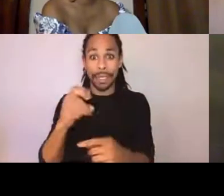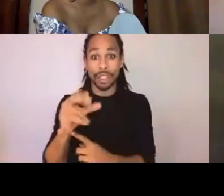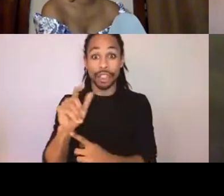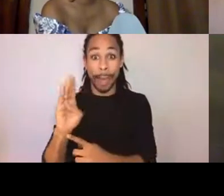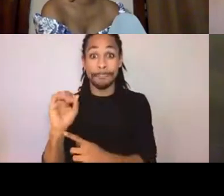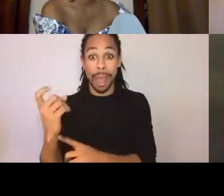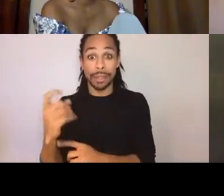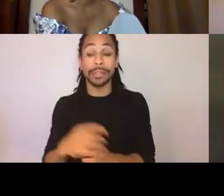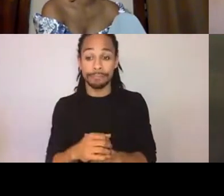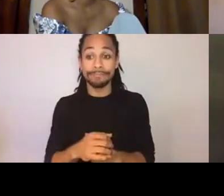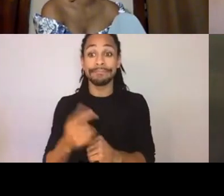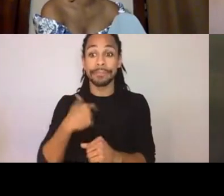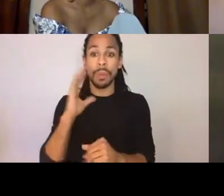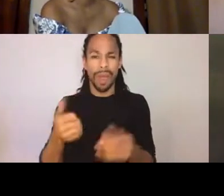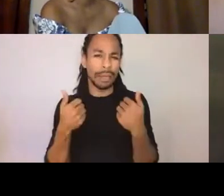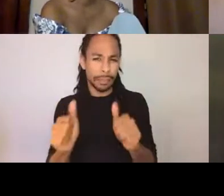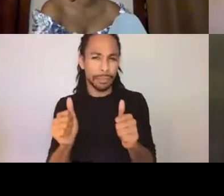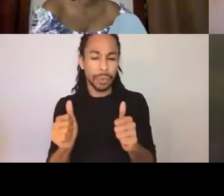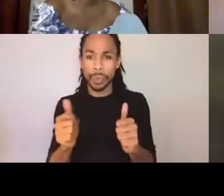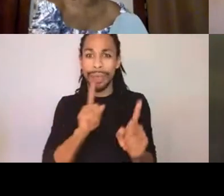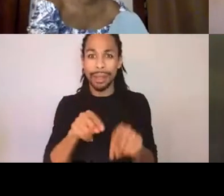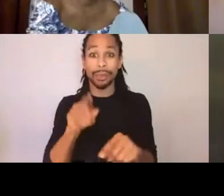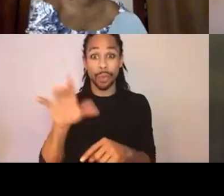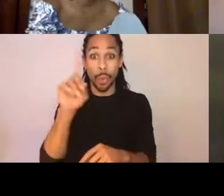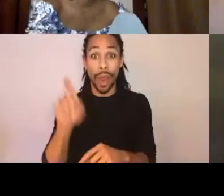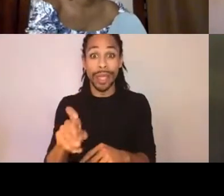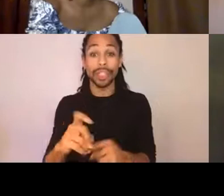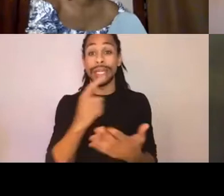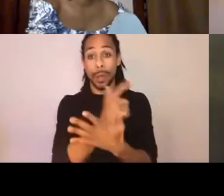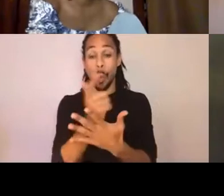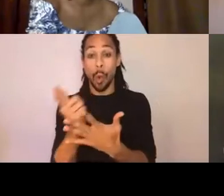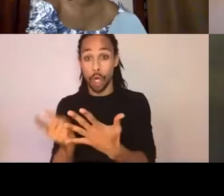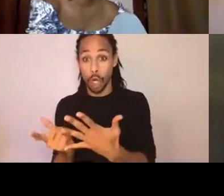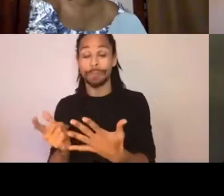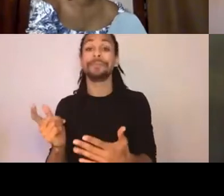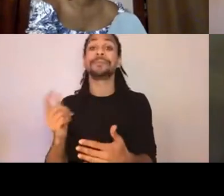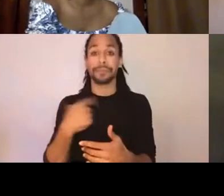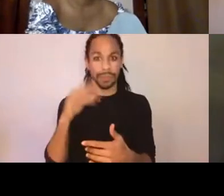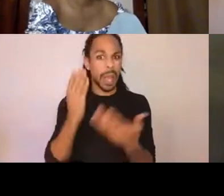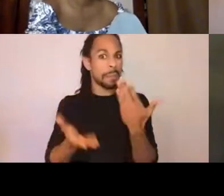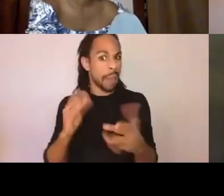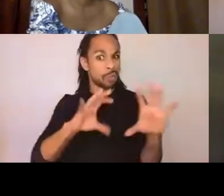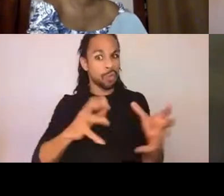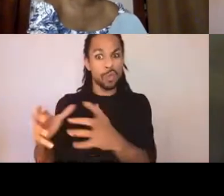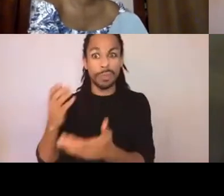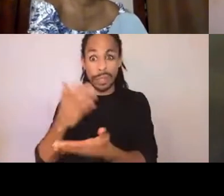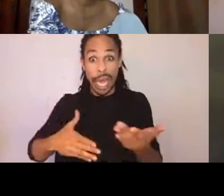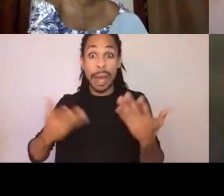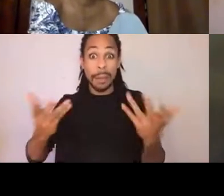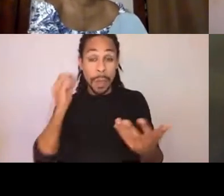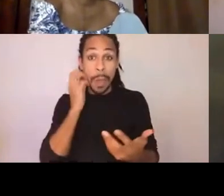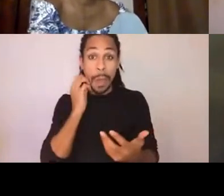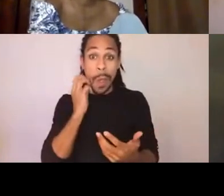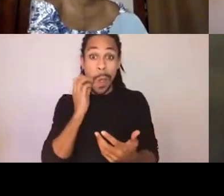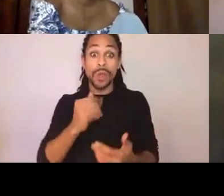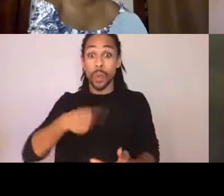will attempt to answer your questions in order. And I may group some together just so that we can get to as many